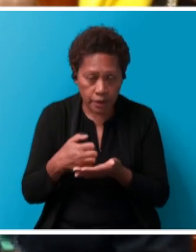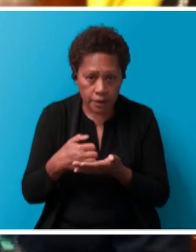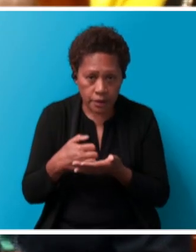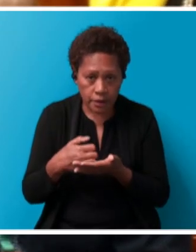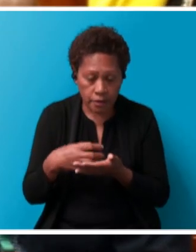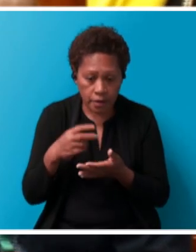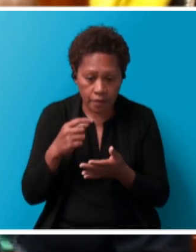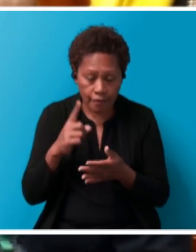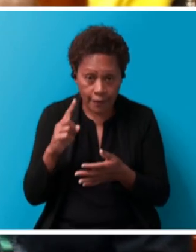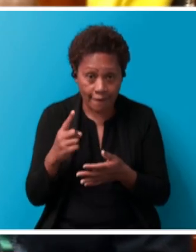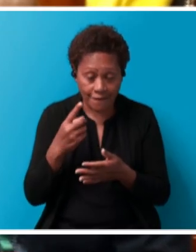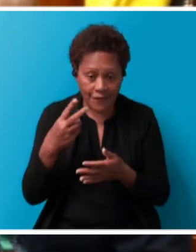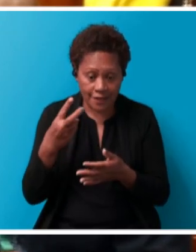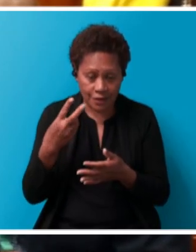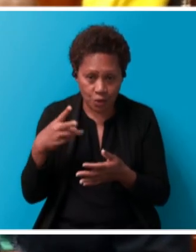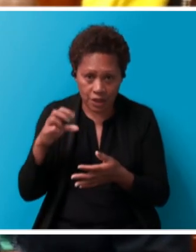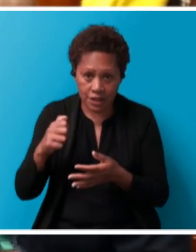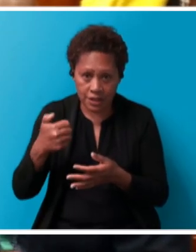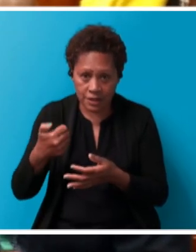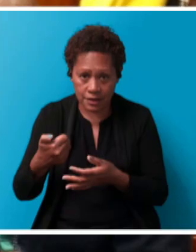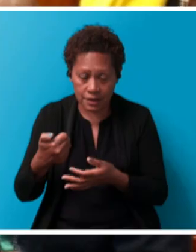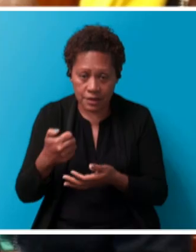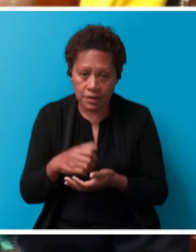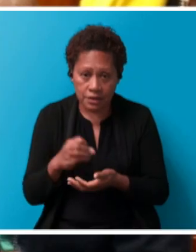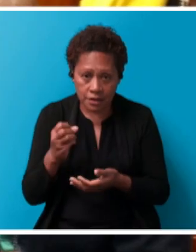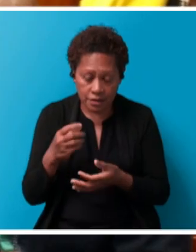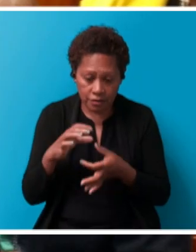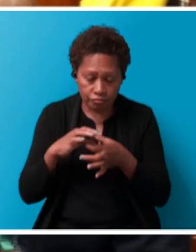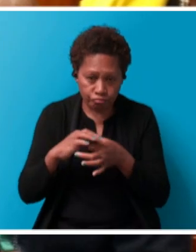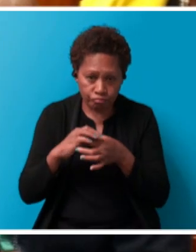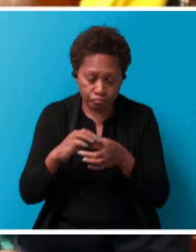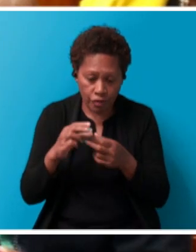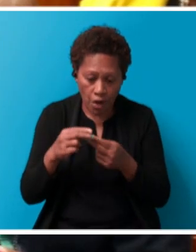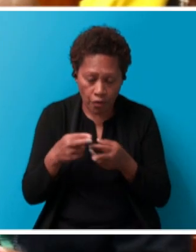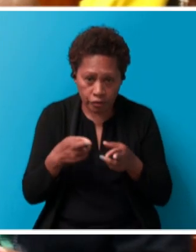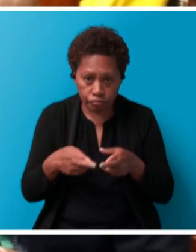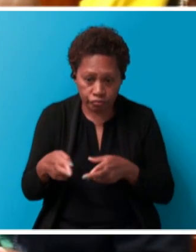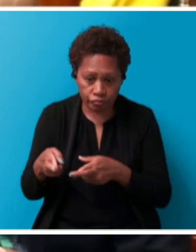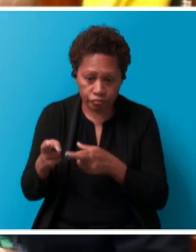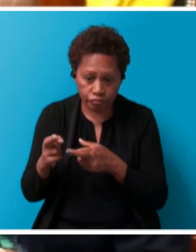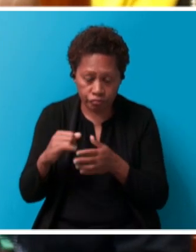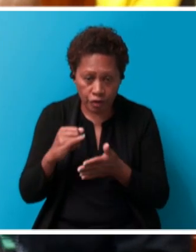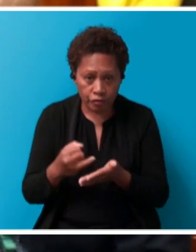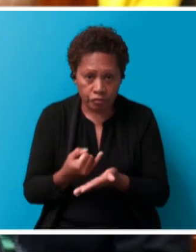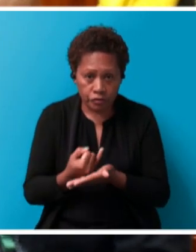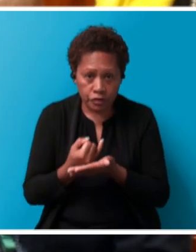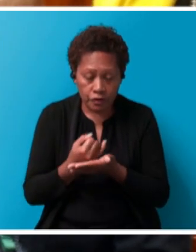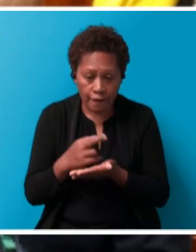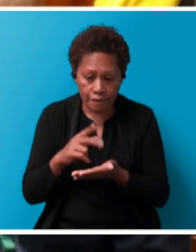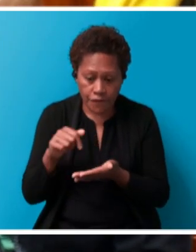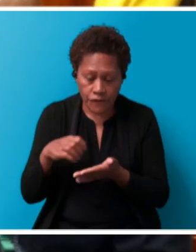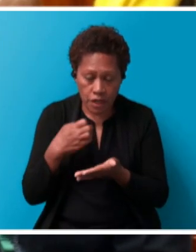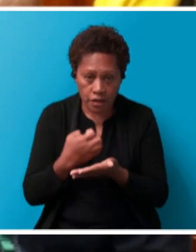of 2026. In relation to legislative and regulatory gap analysis for the energy